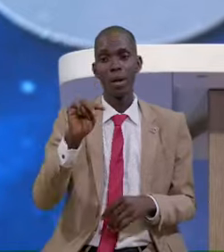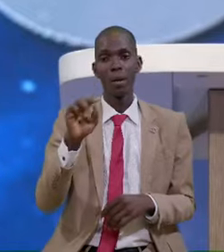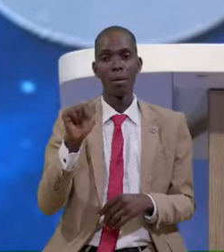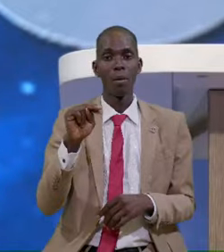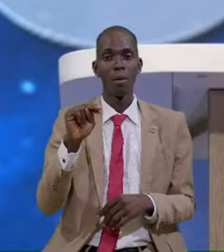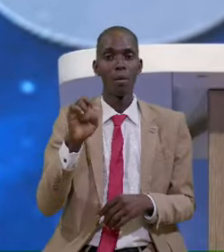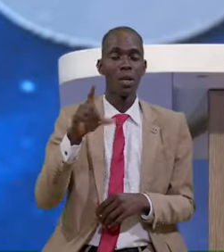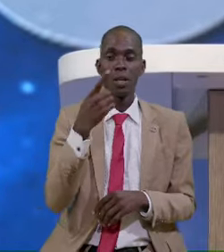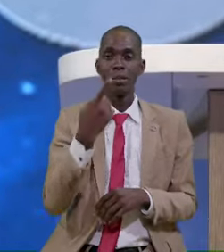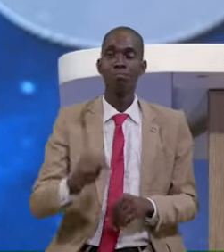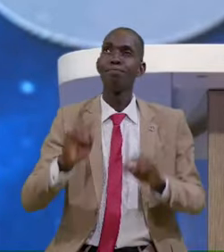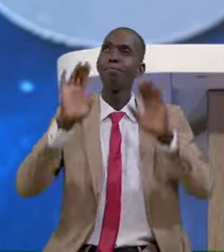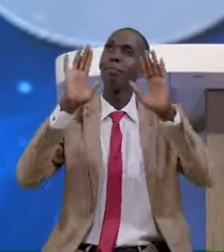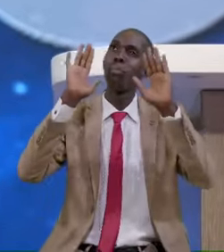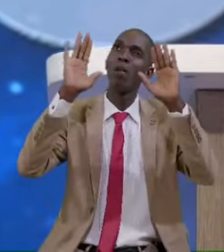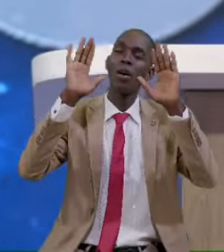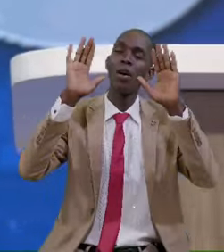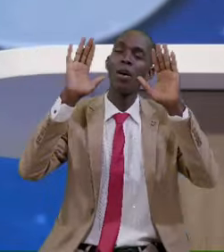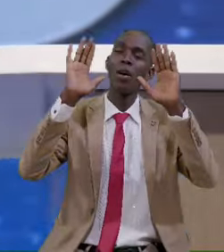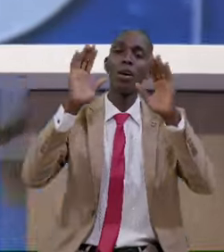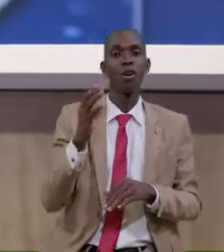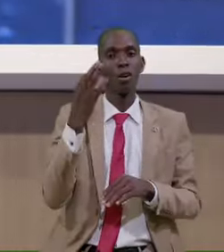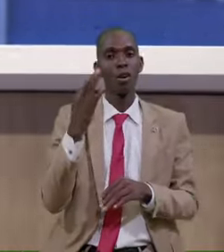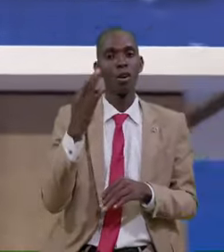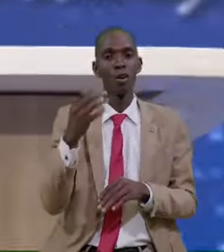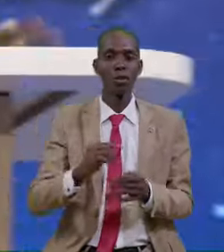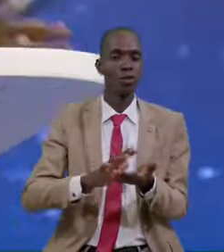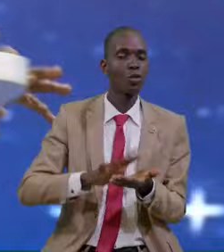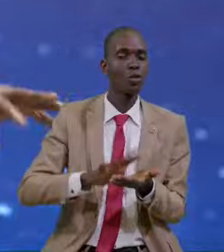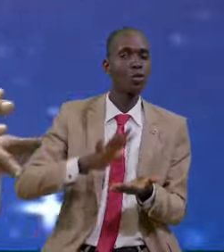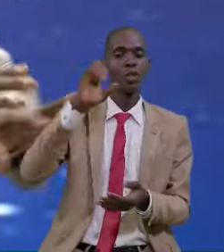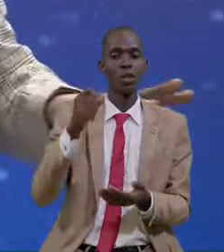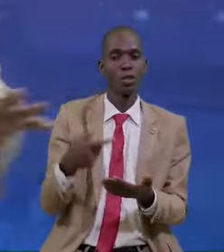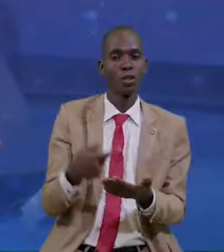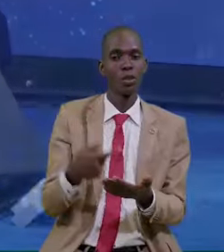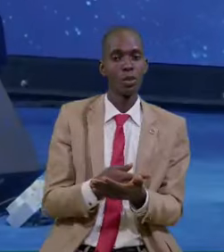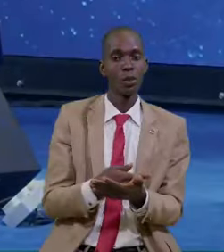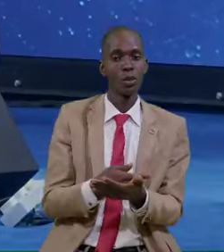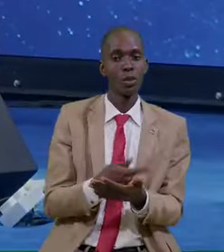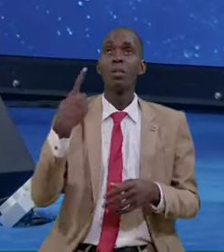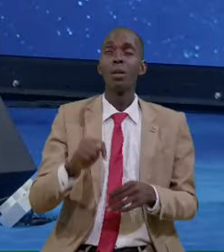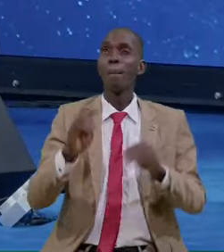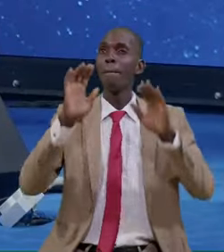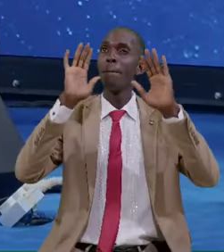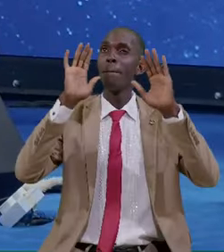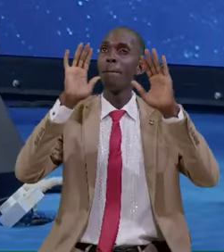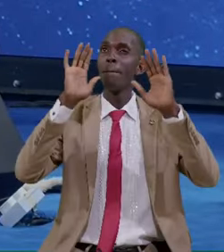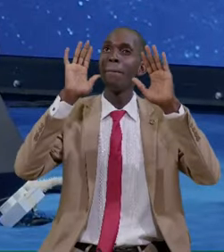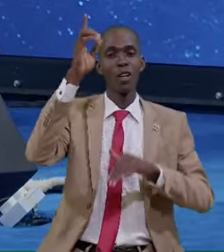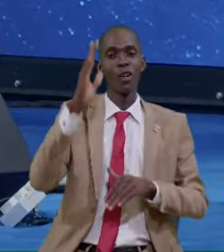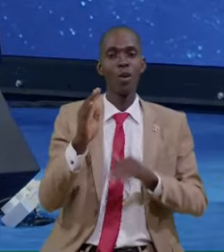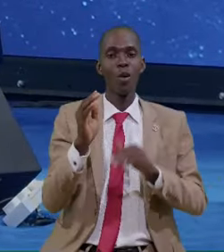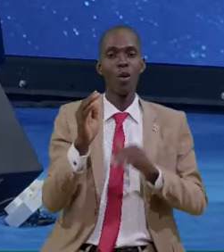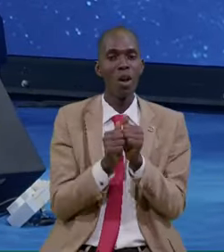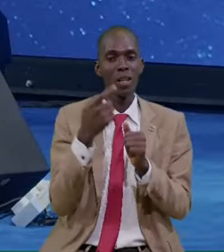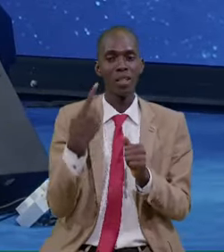marvelous God of the glorious gospel. The marvelous God with the